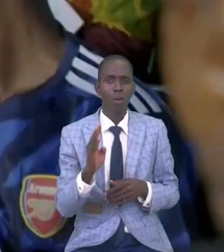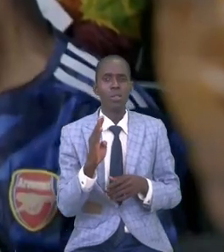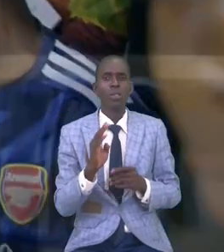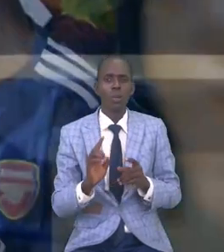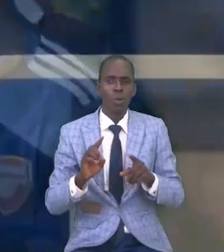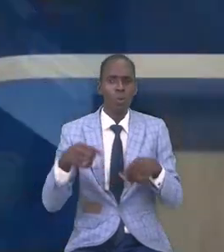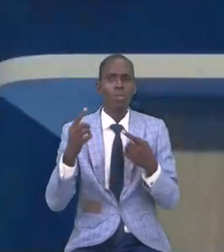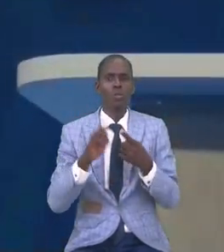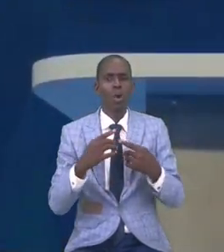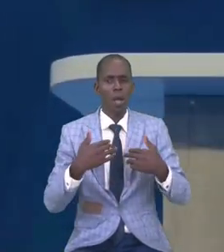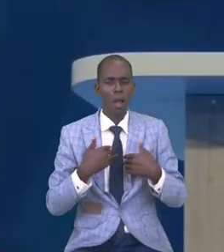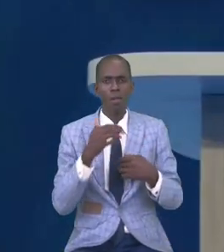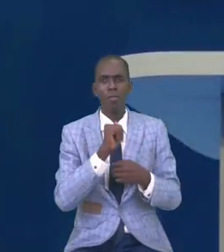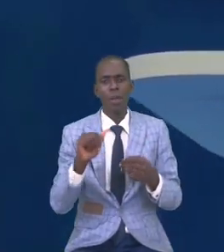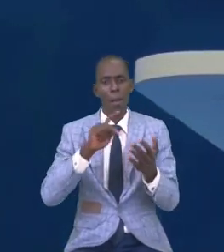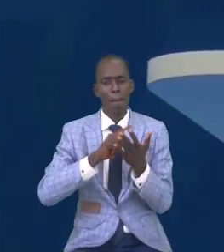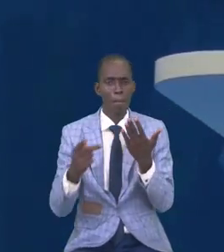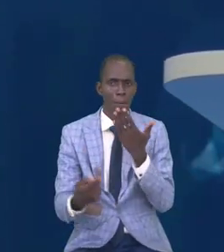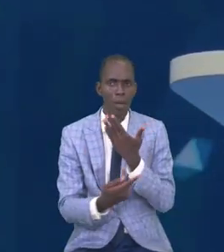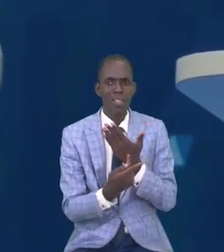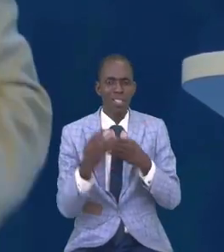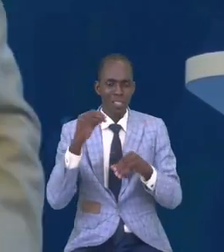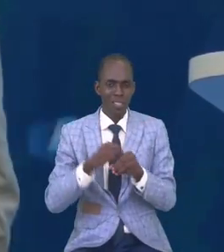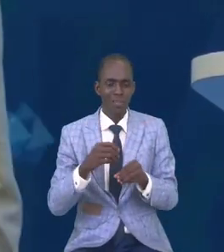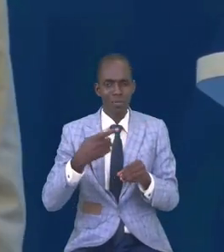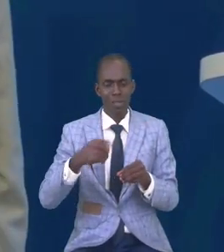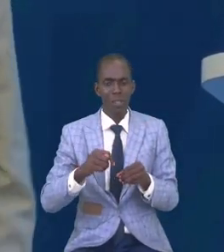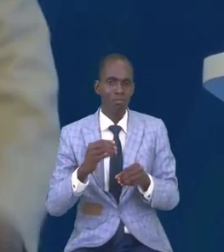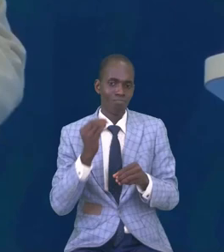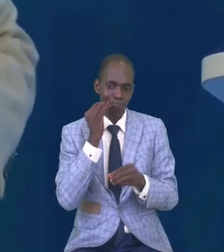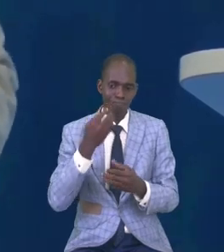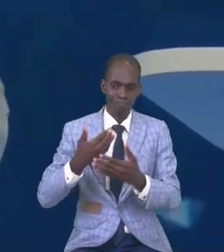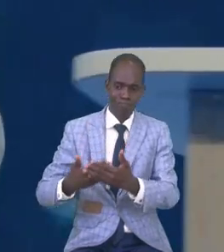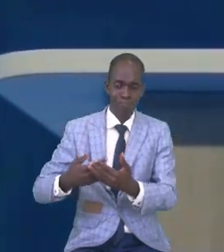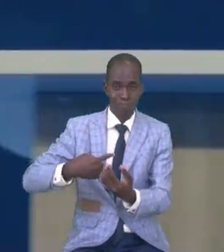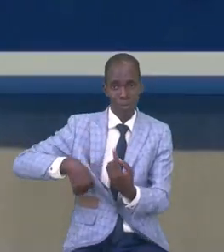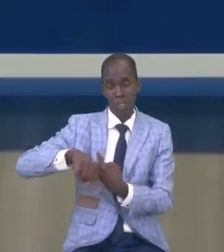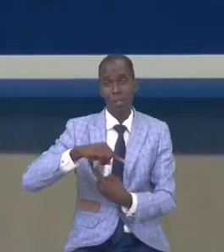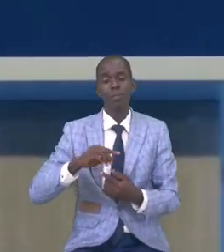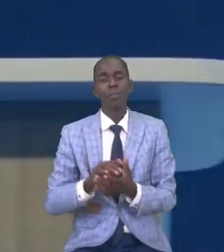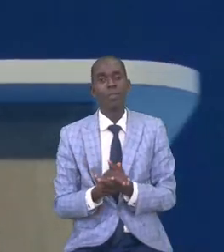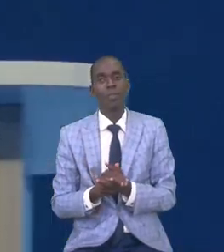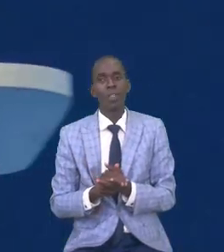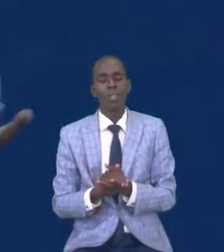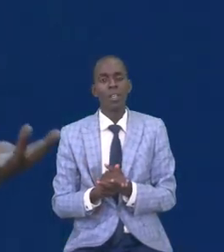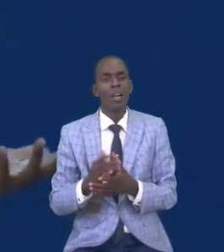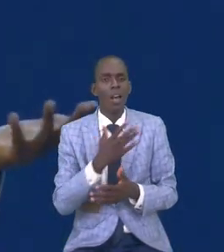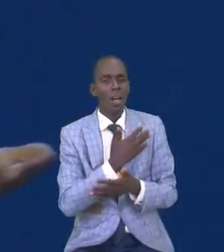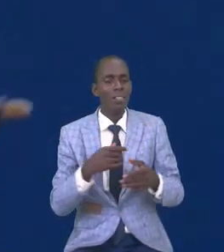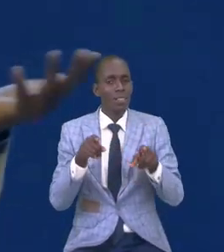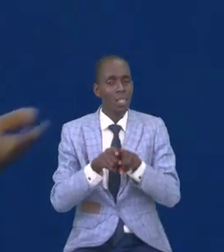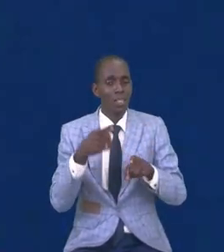a crusade in their town. And as the man,